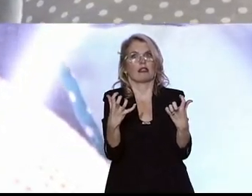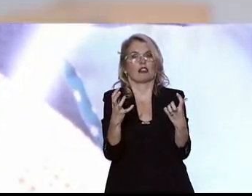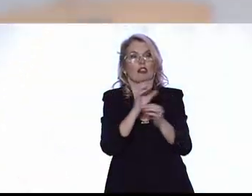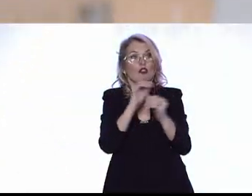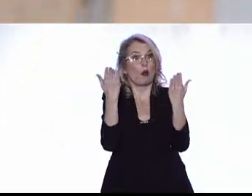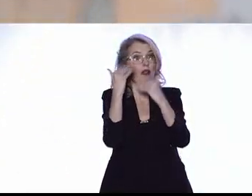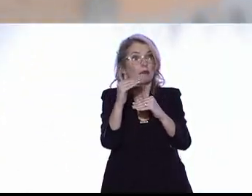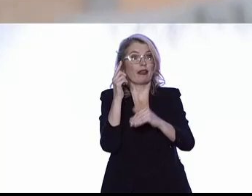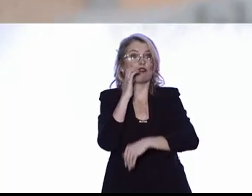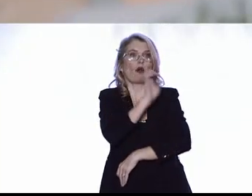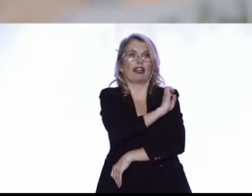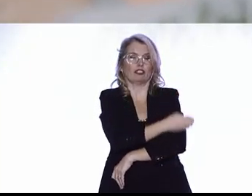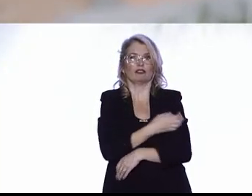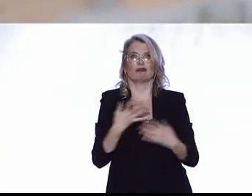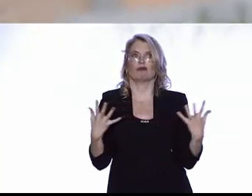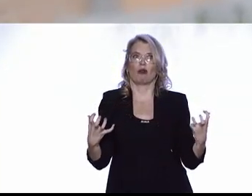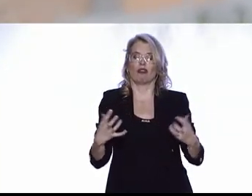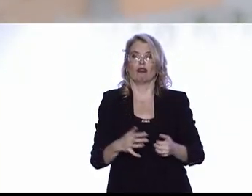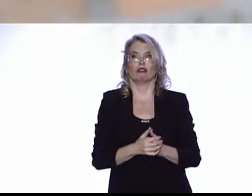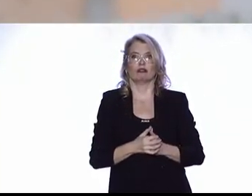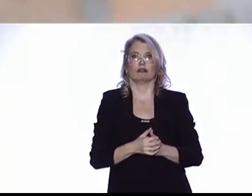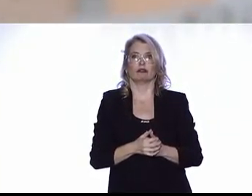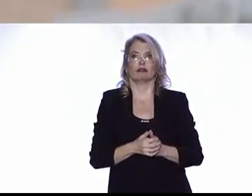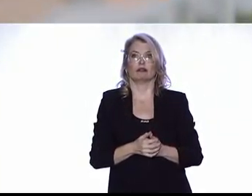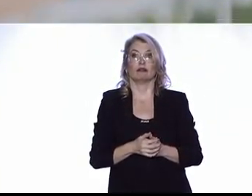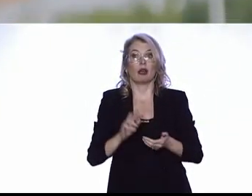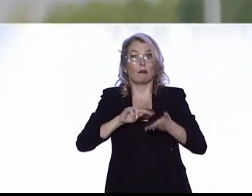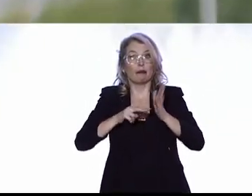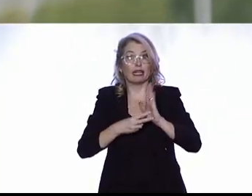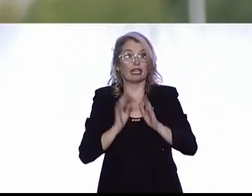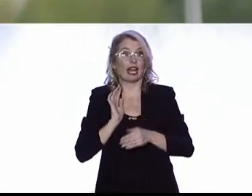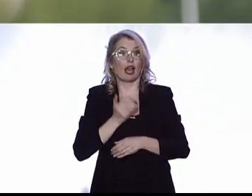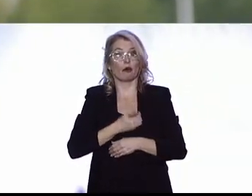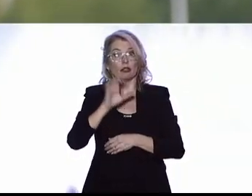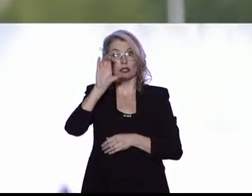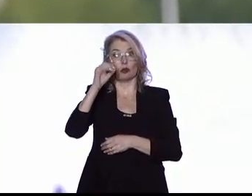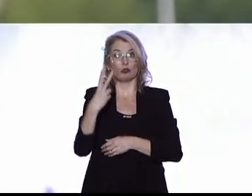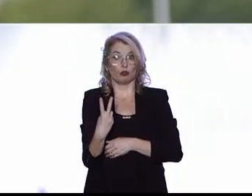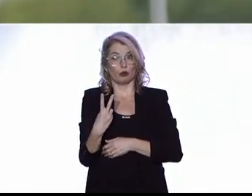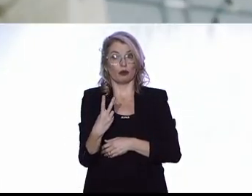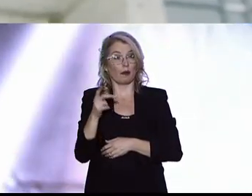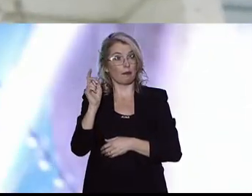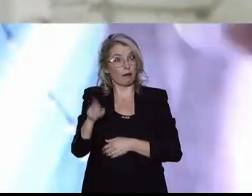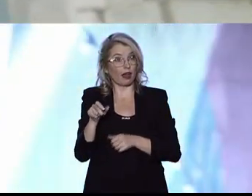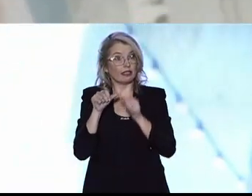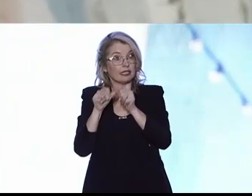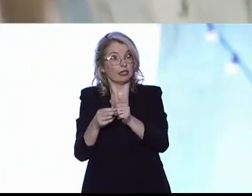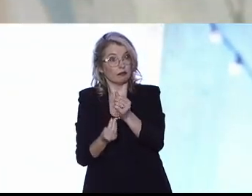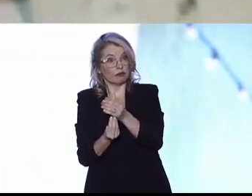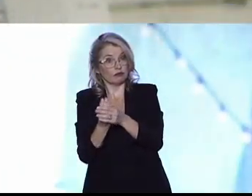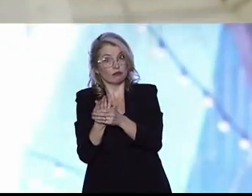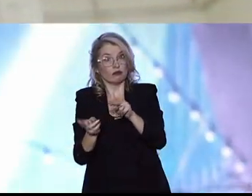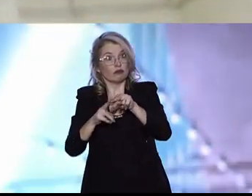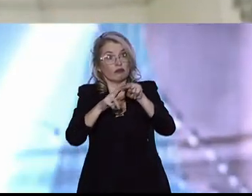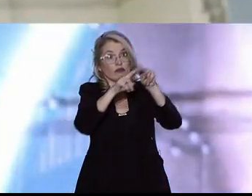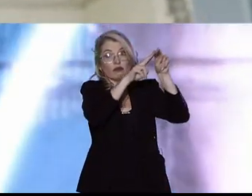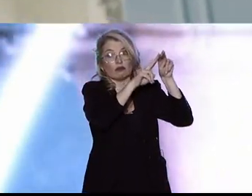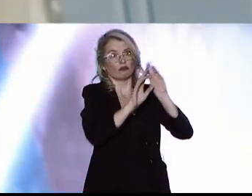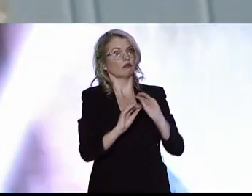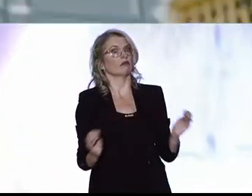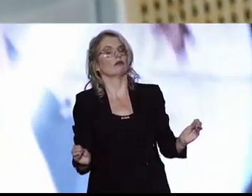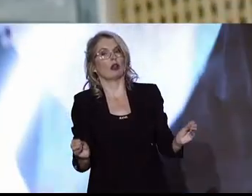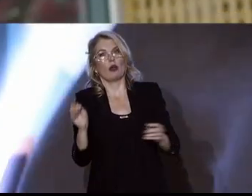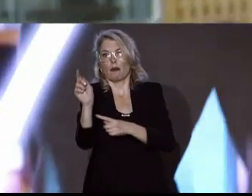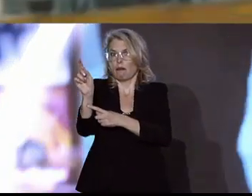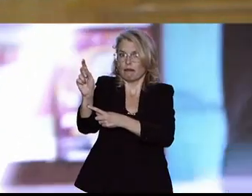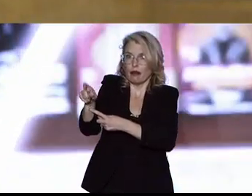unlimited appetite for energy. But that doesn't mean our carbon footprint must keep growing too. We need